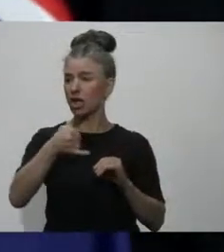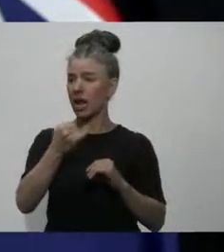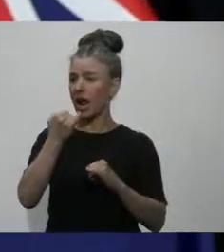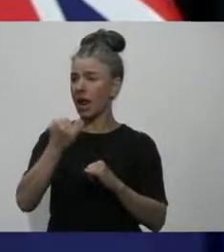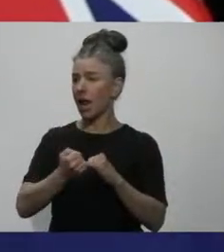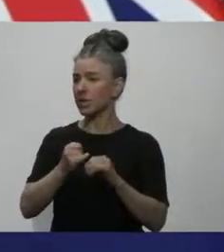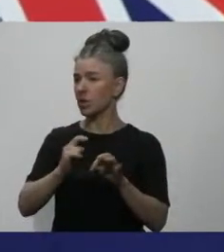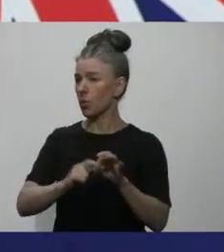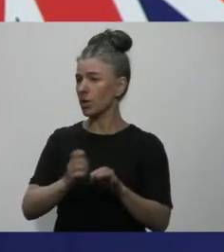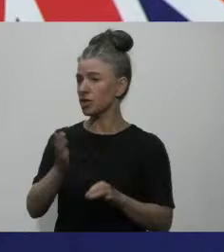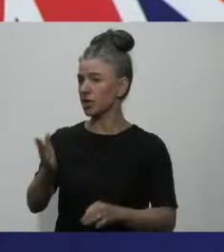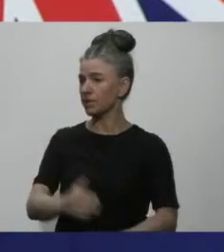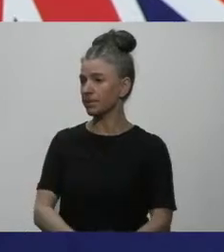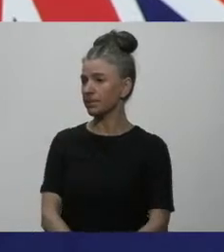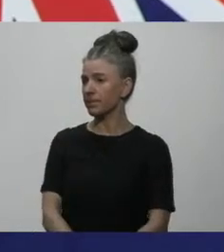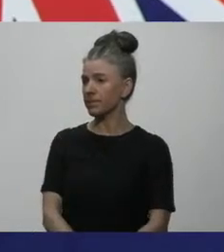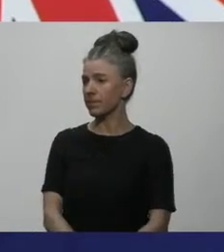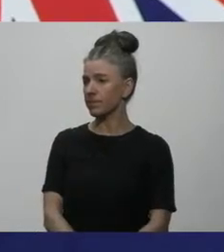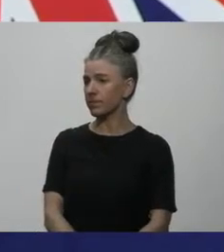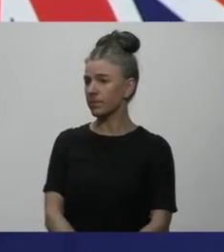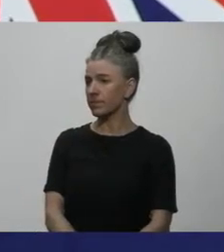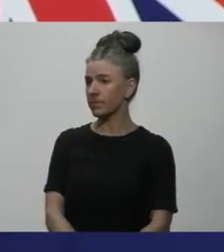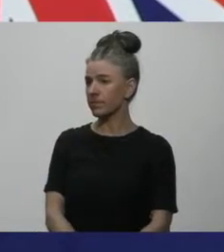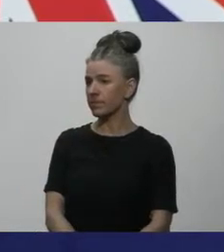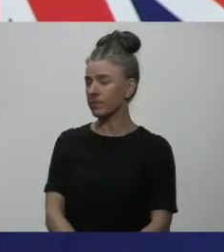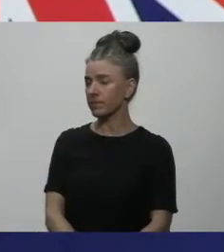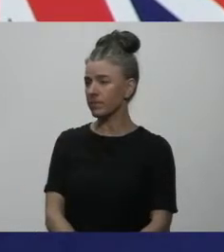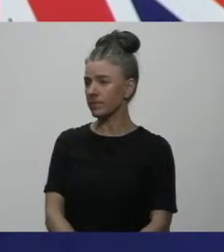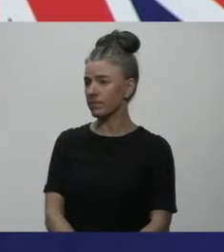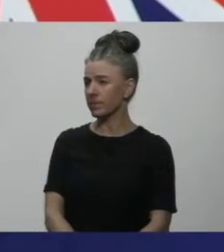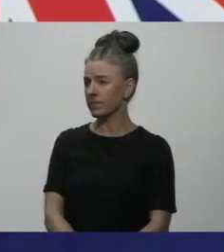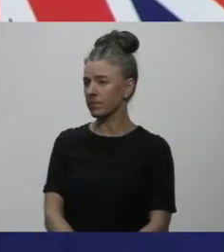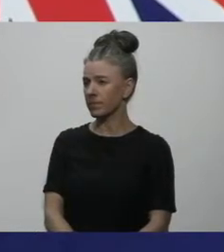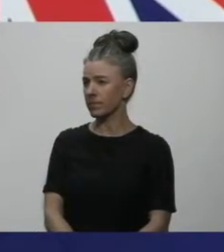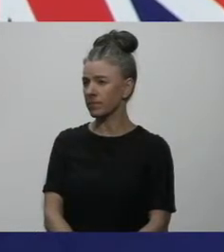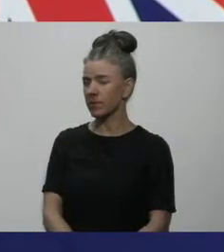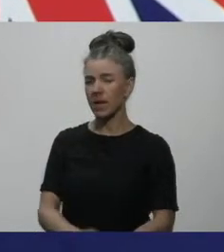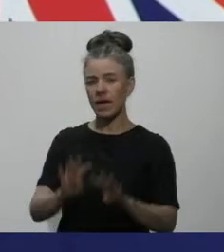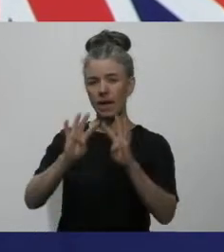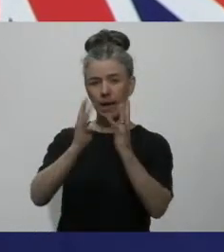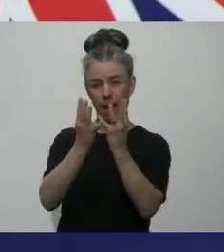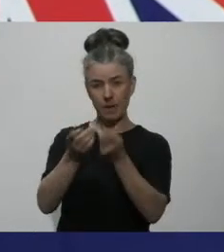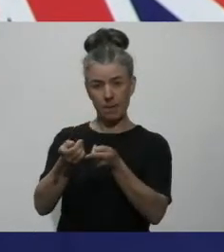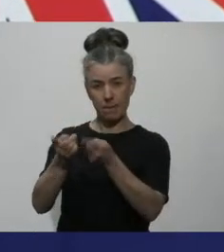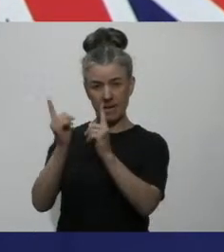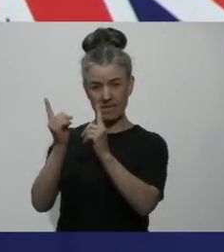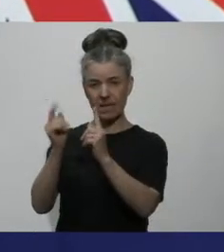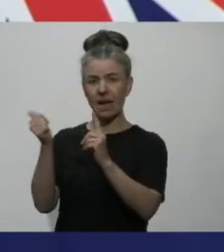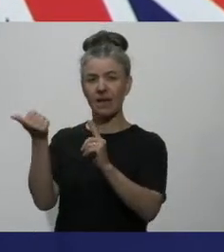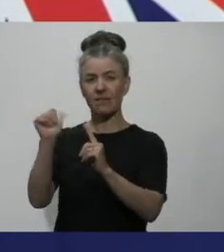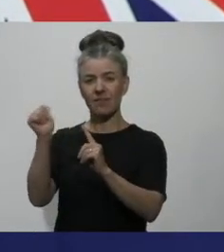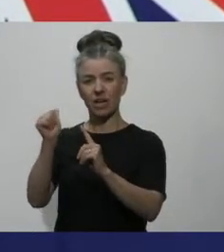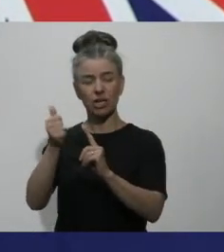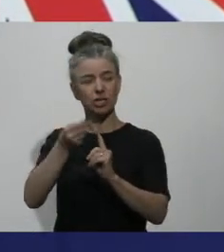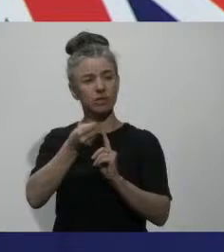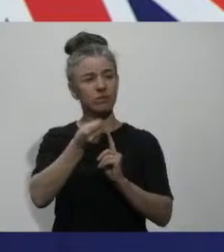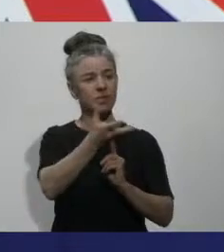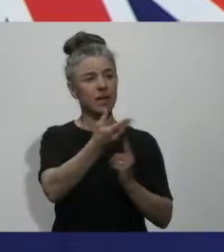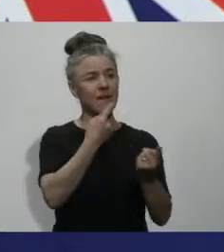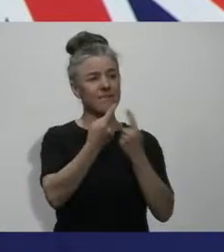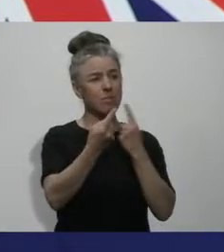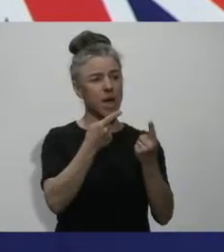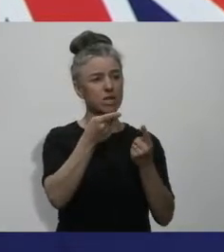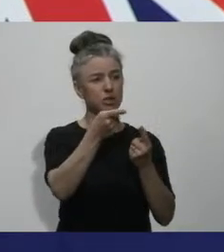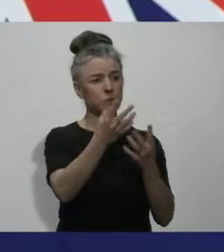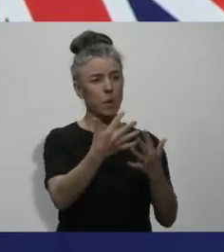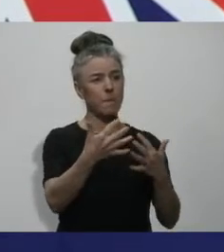Was it irresponsible for a Cabinet Minister to put information into the public that hadn't been provided by an official source? I